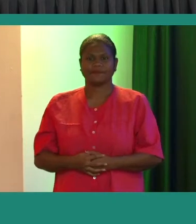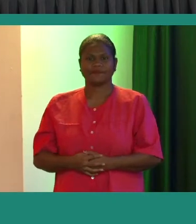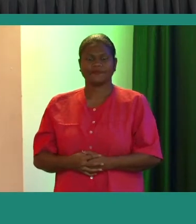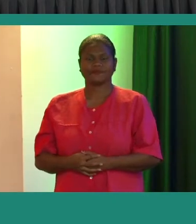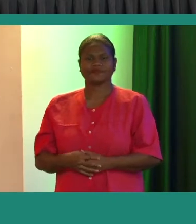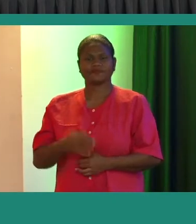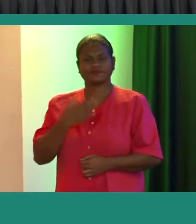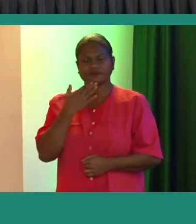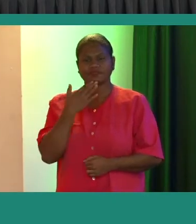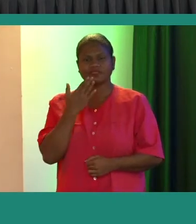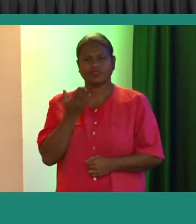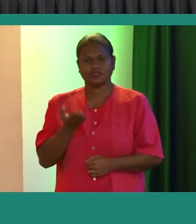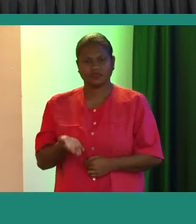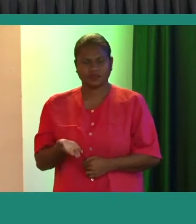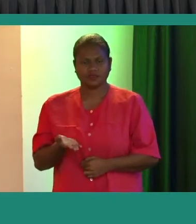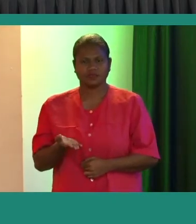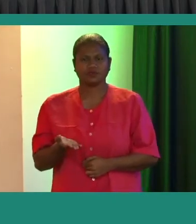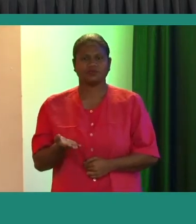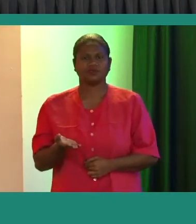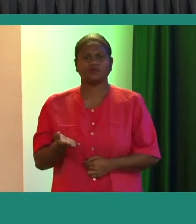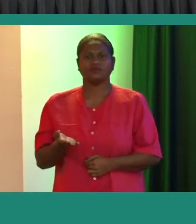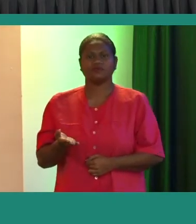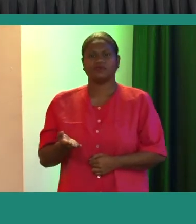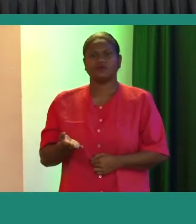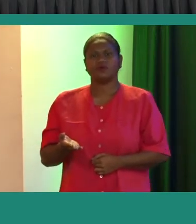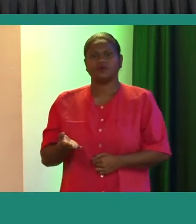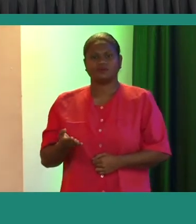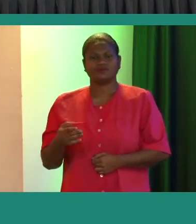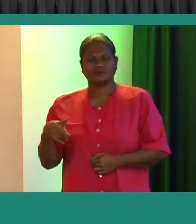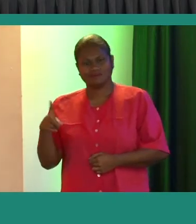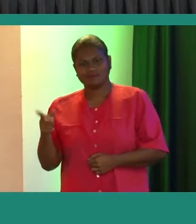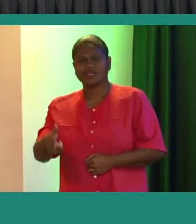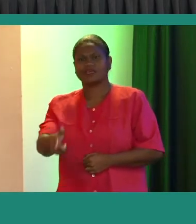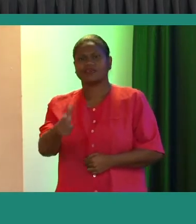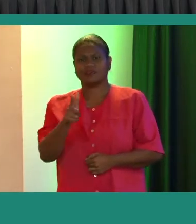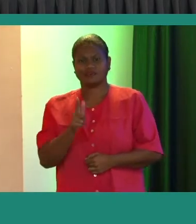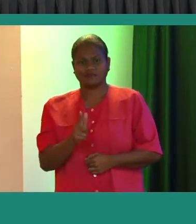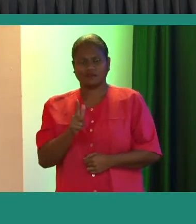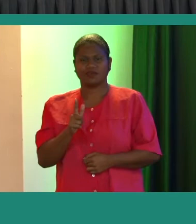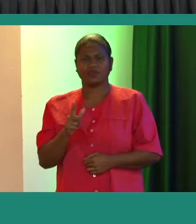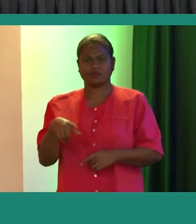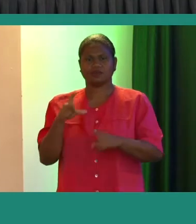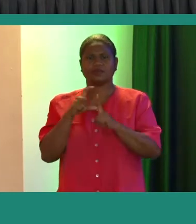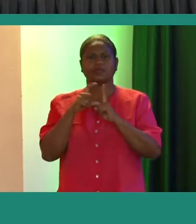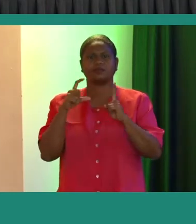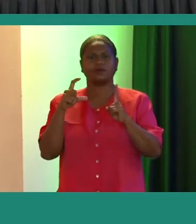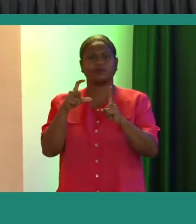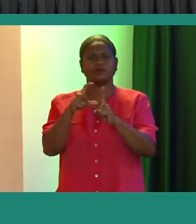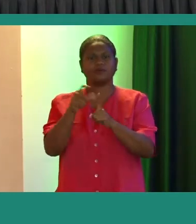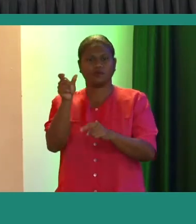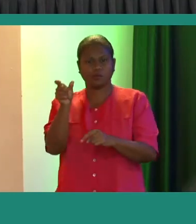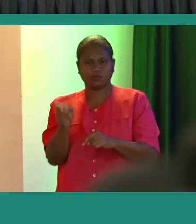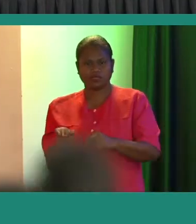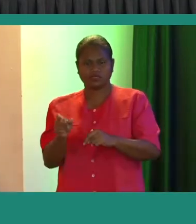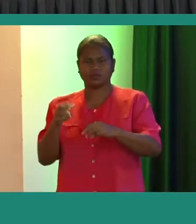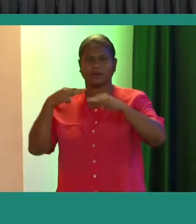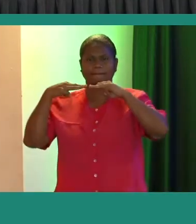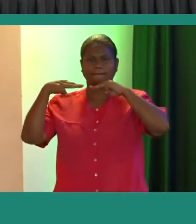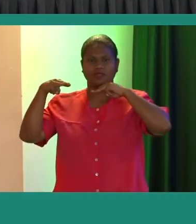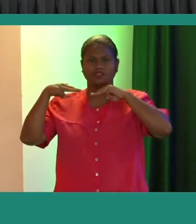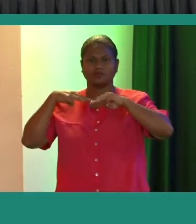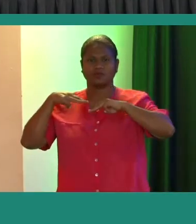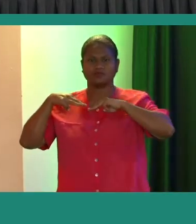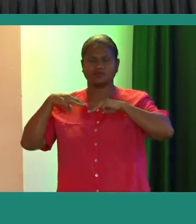thank you for having a Department of Professional Management on this important forum here. As you've